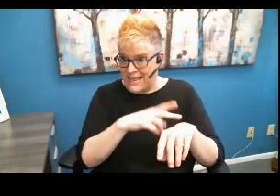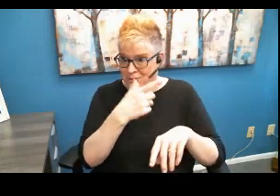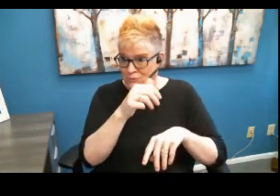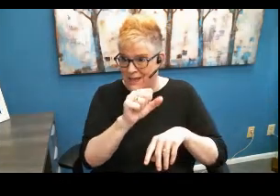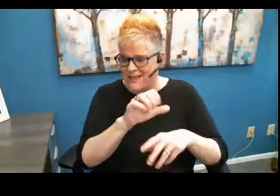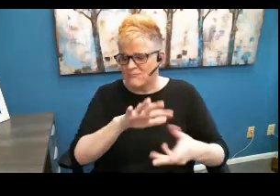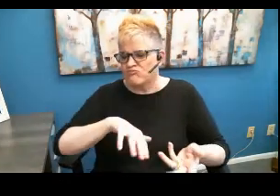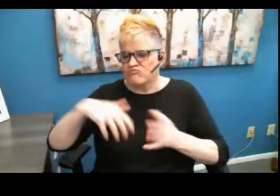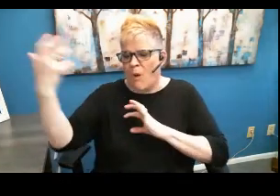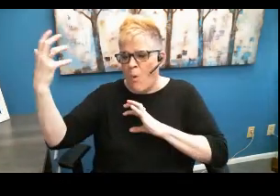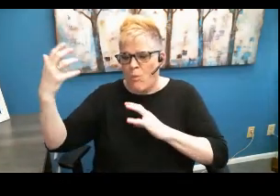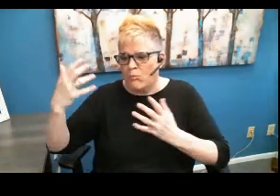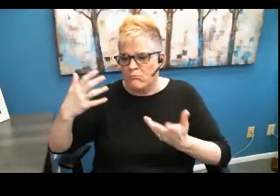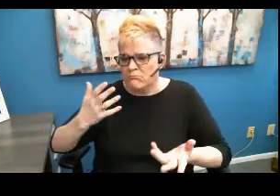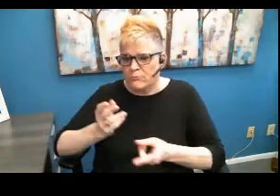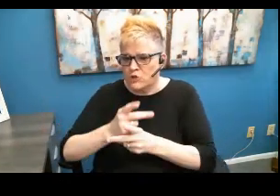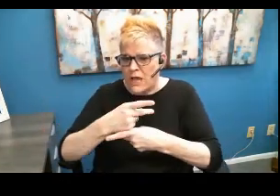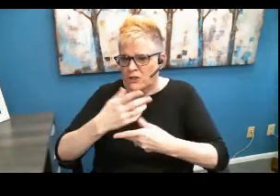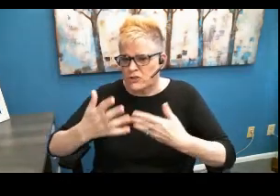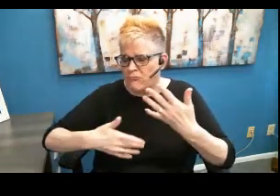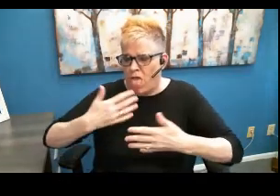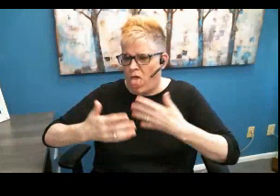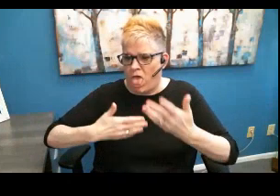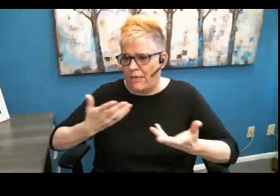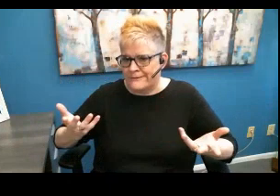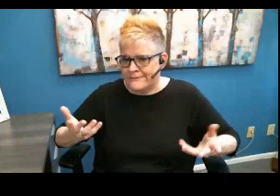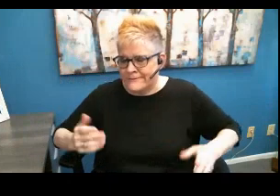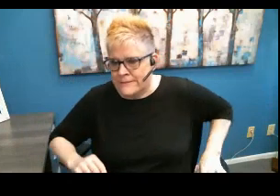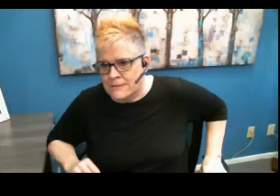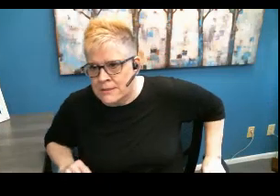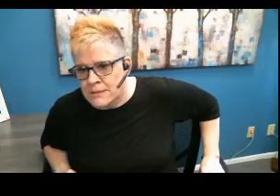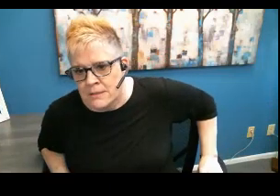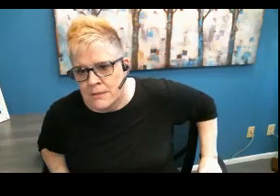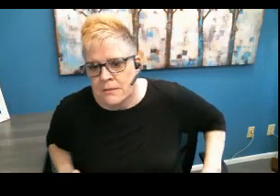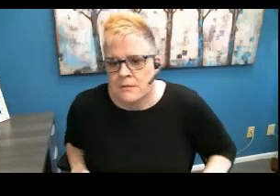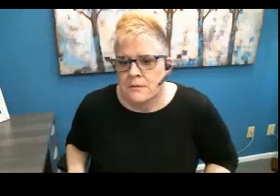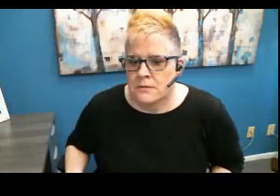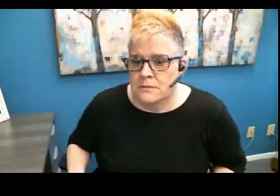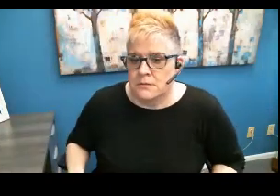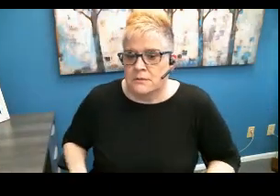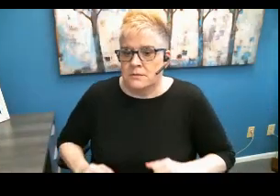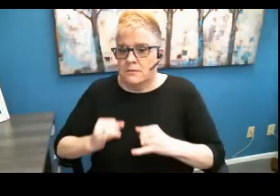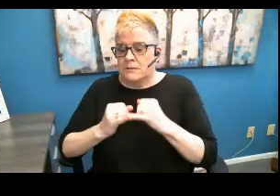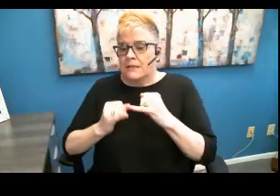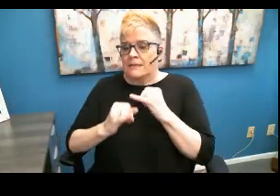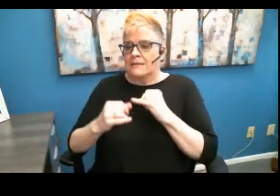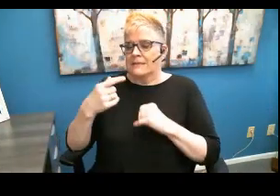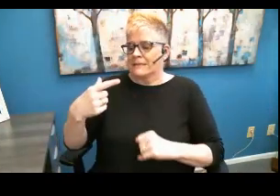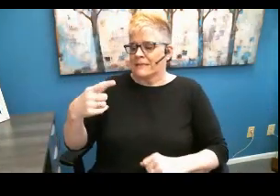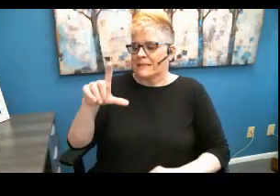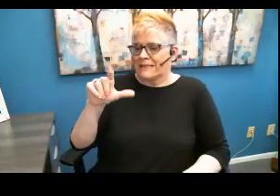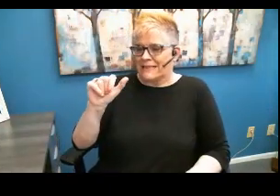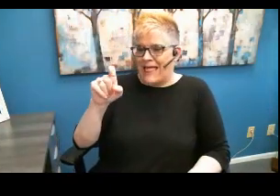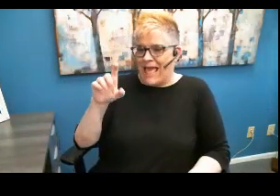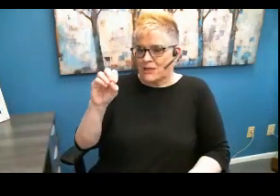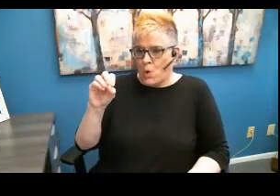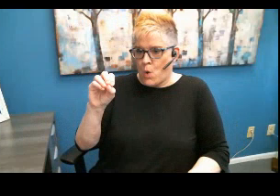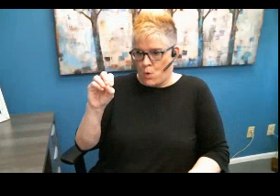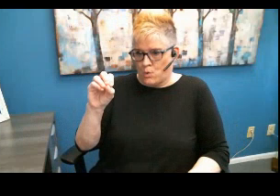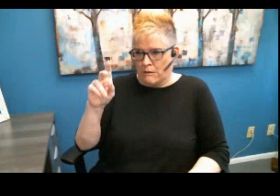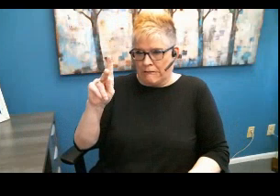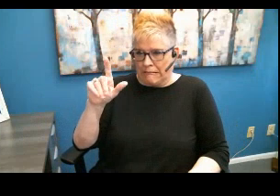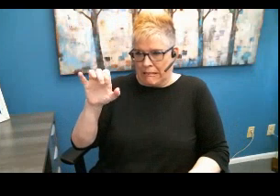could severely interrupt the supply chain. And last is an example of GlaxoSmithKline. They're a customer of ours